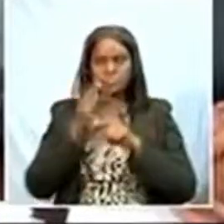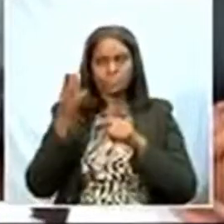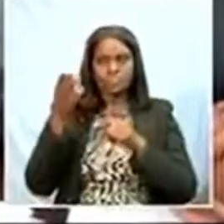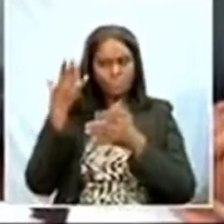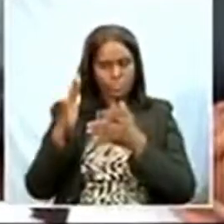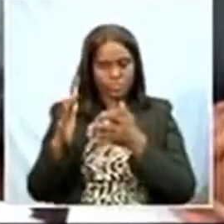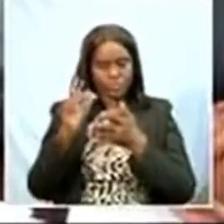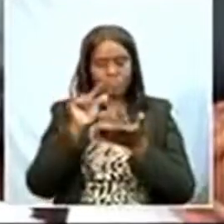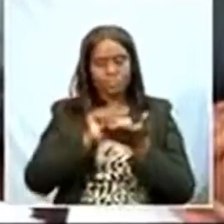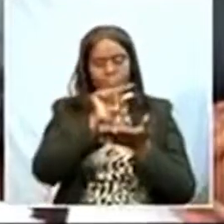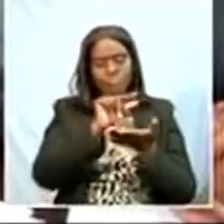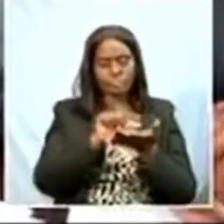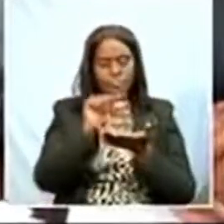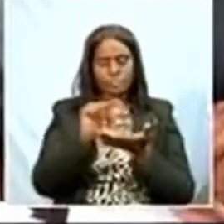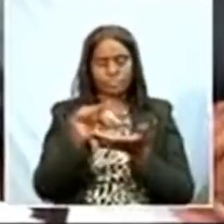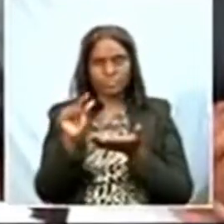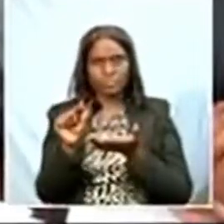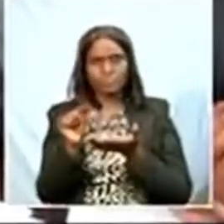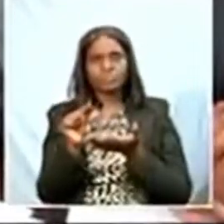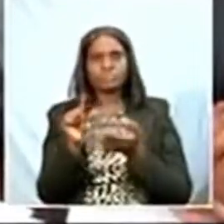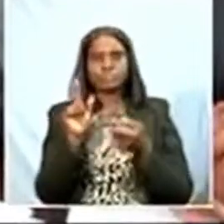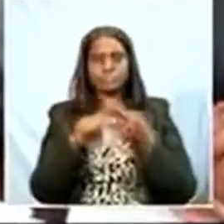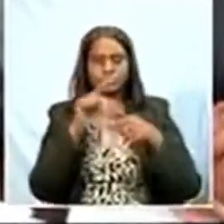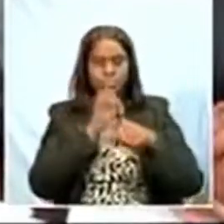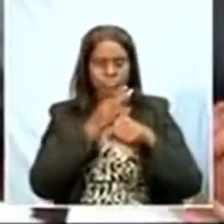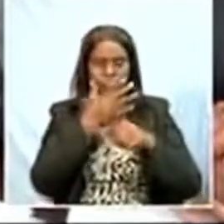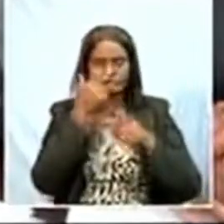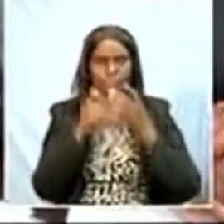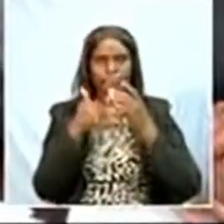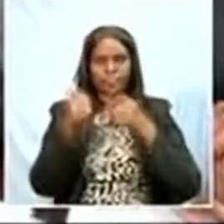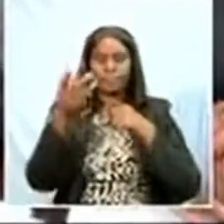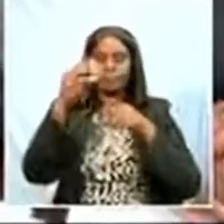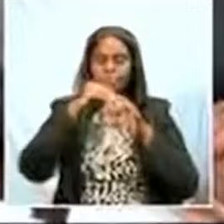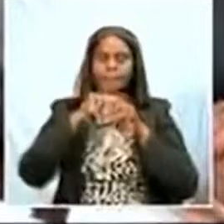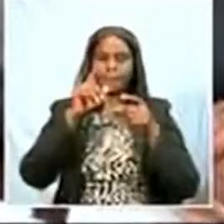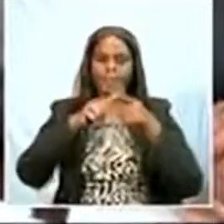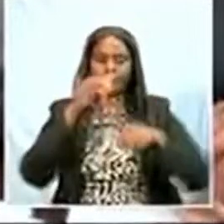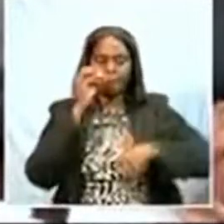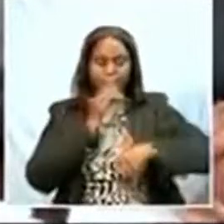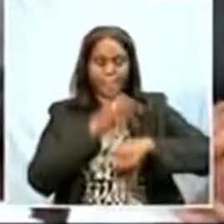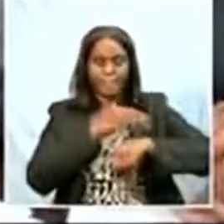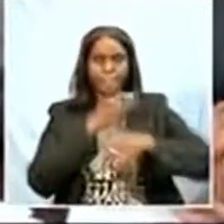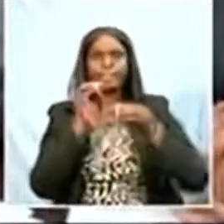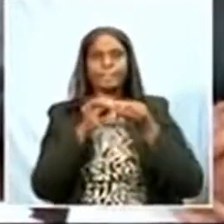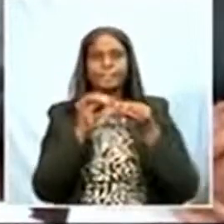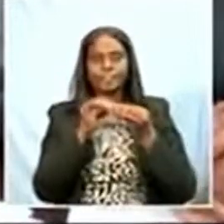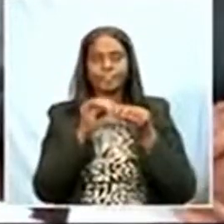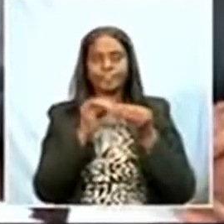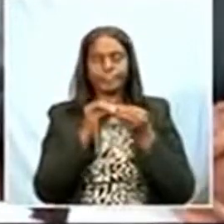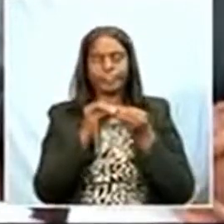these incentives to the investor who should come and invest,